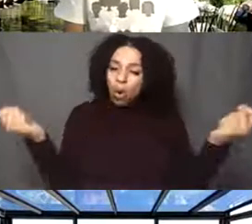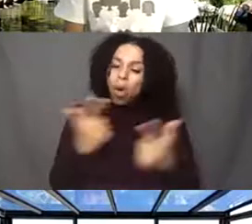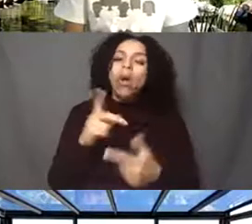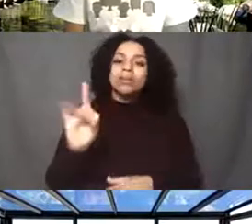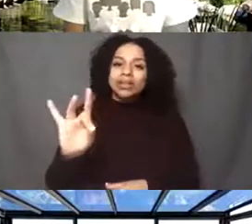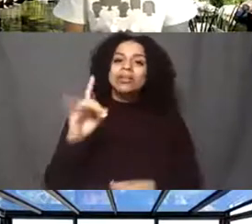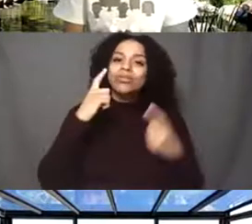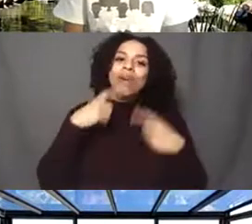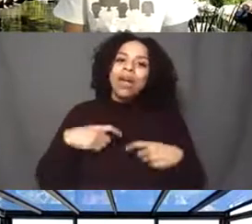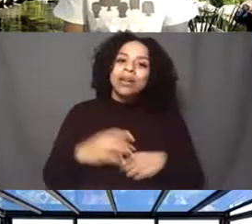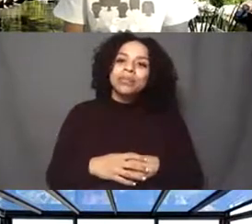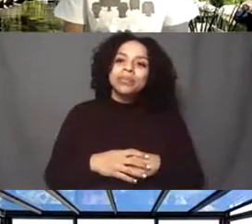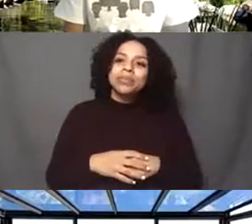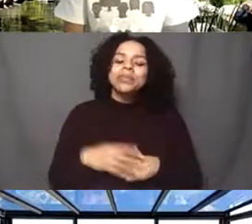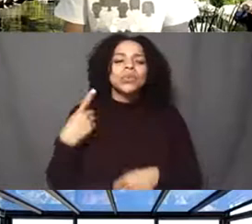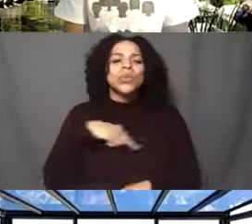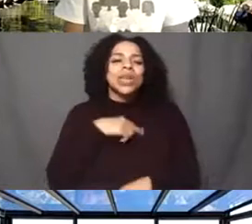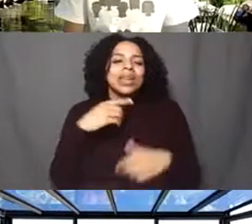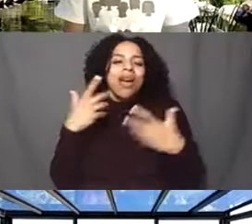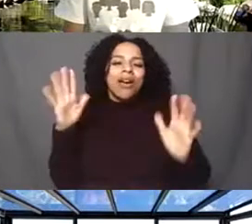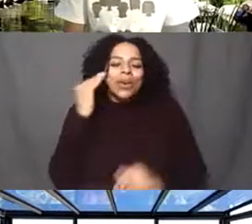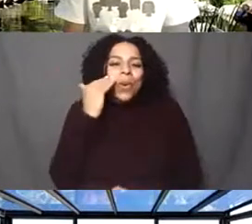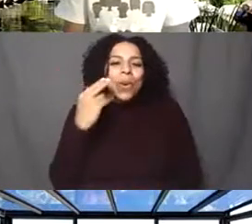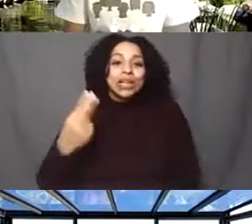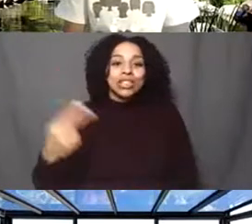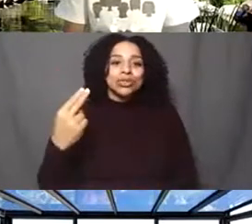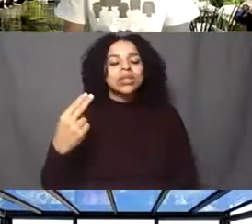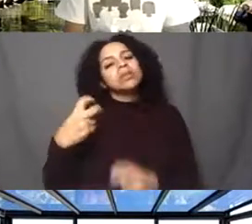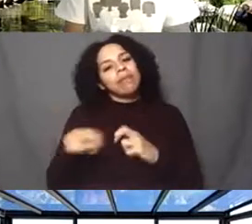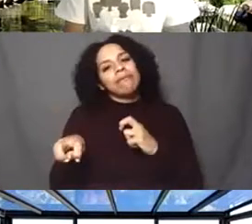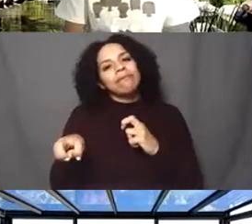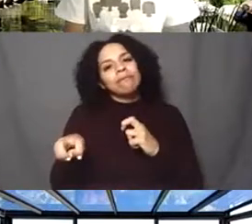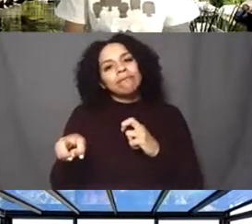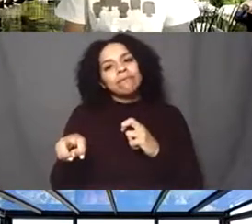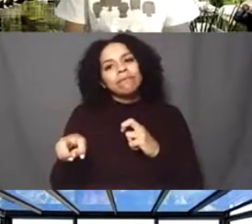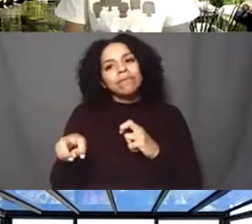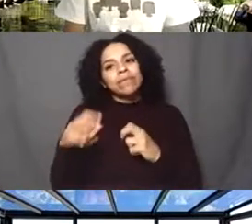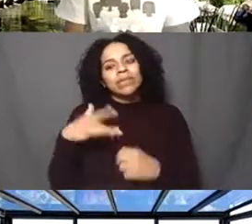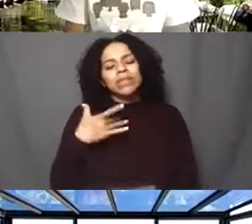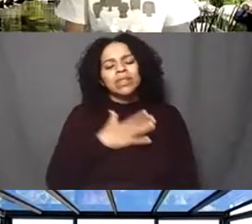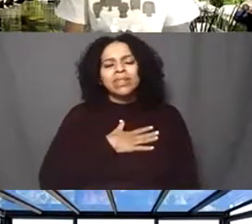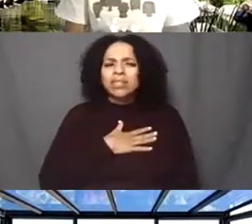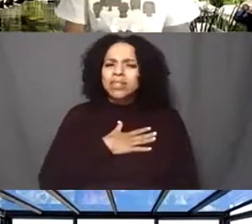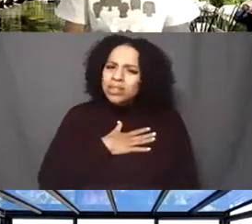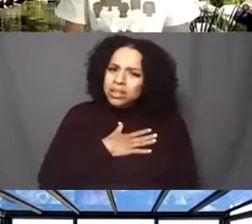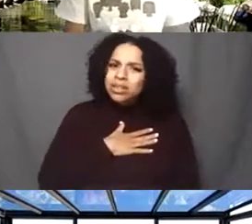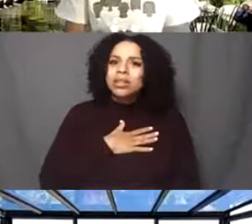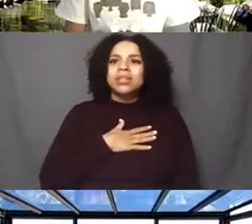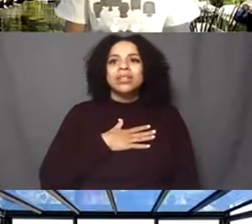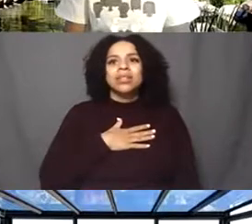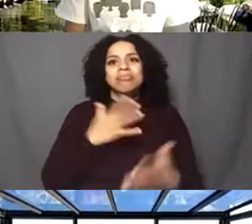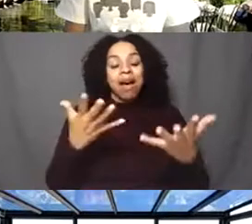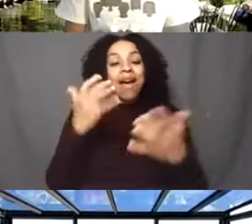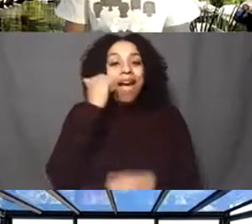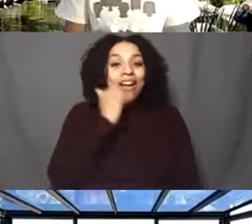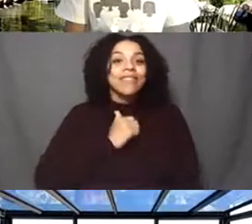We all know this history is hard and devastating, but to just spend day after day after